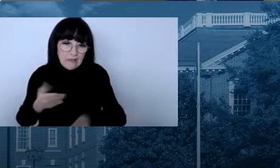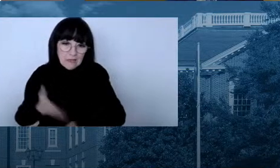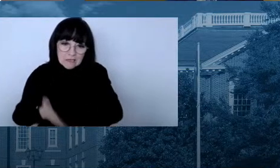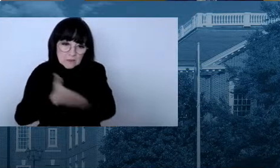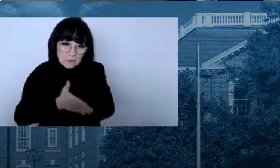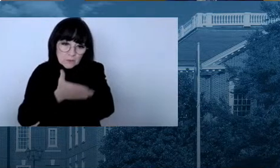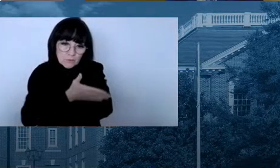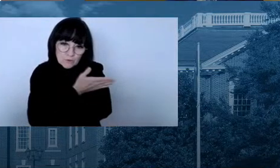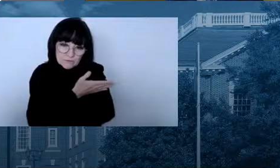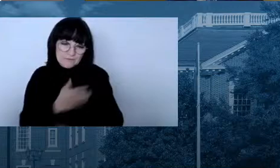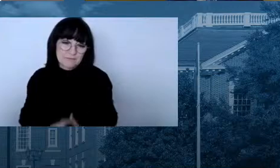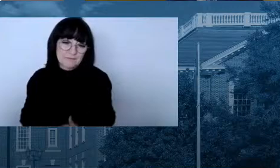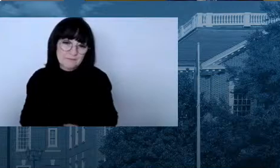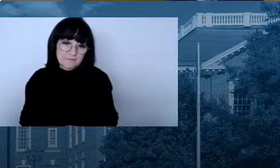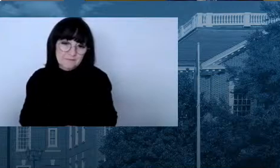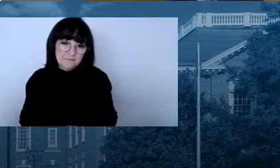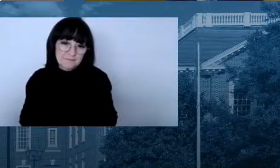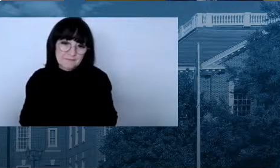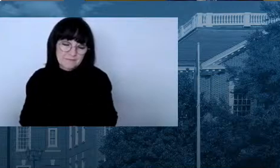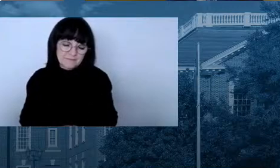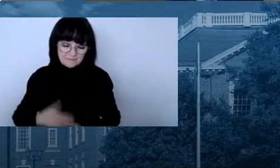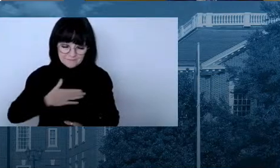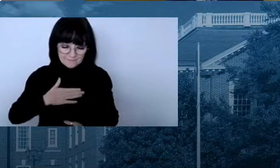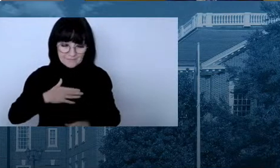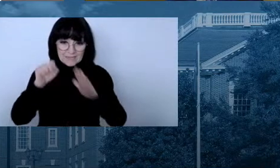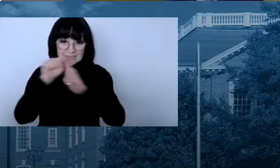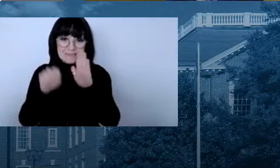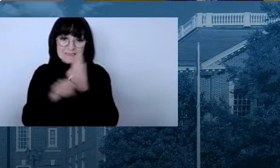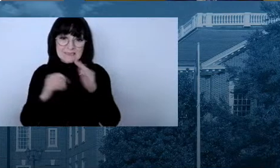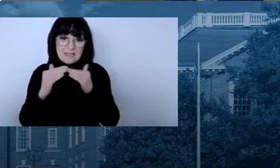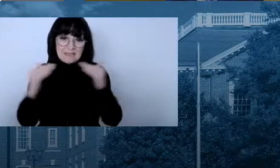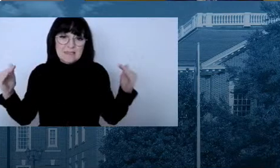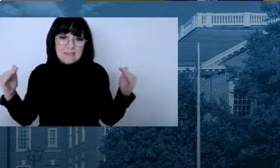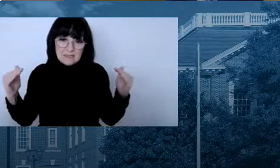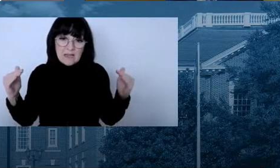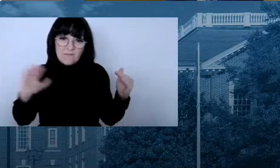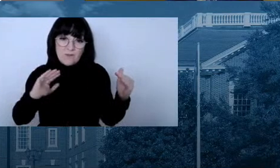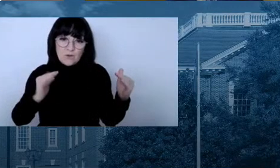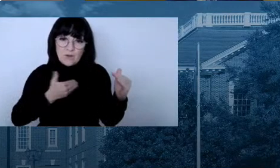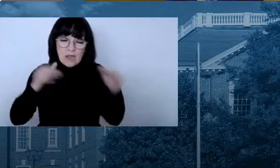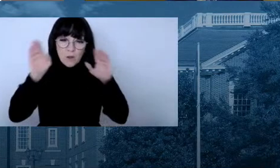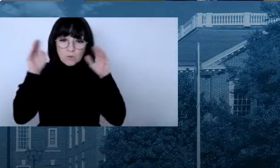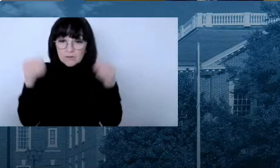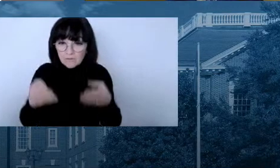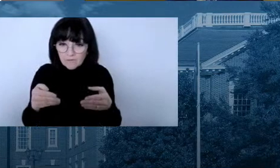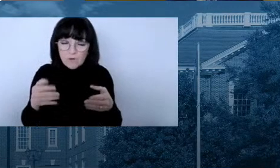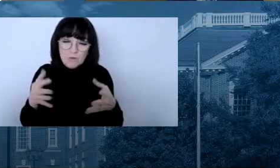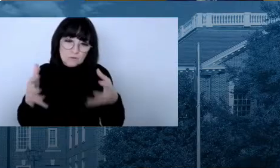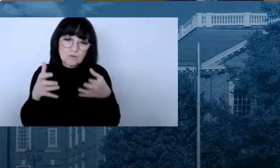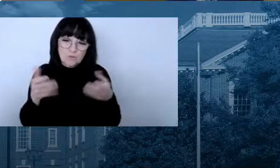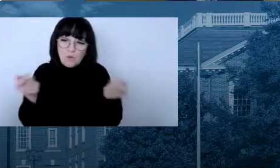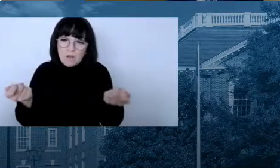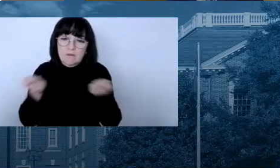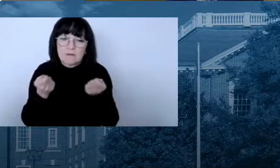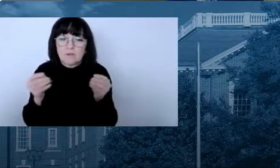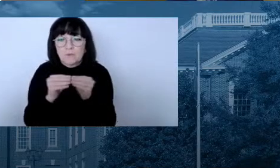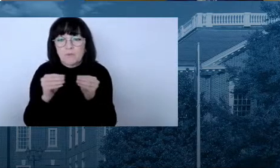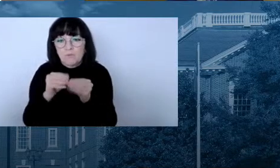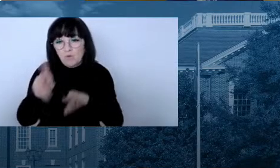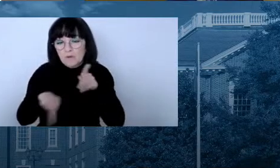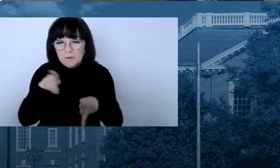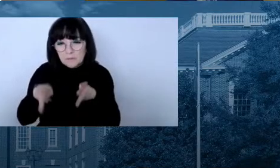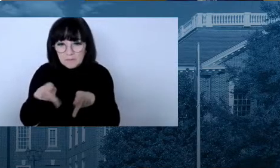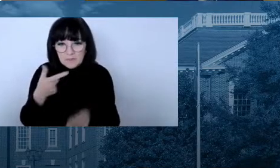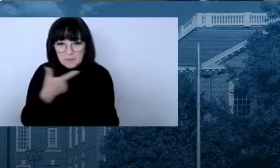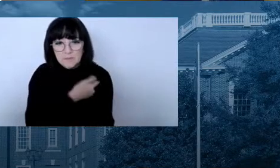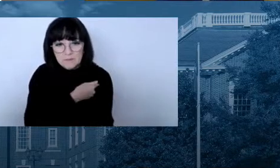Our focus at the state level has to be getting more people vaccinated, making sure we understand the